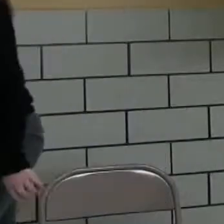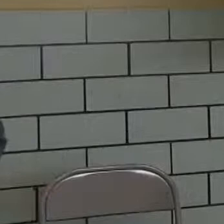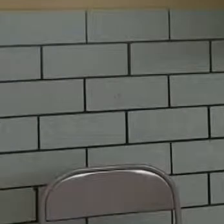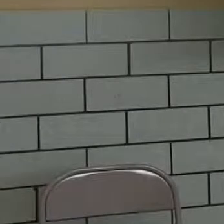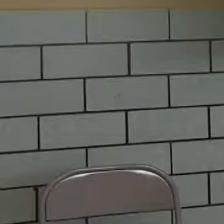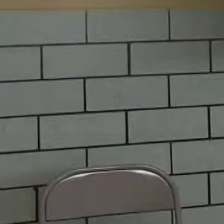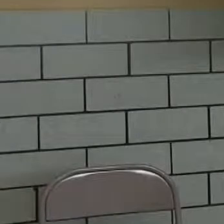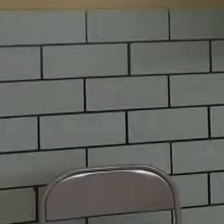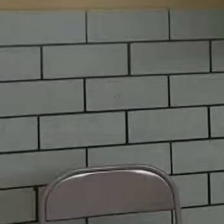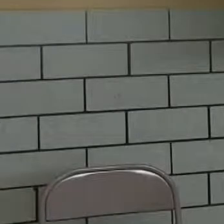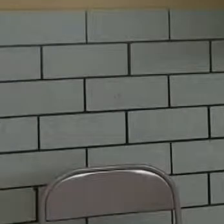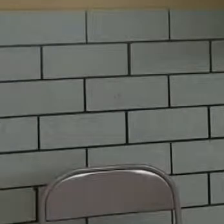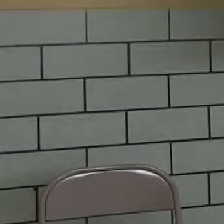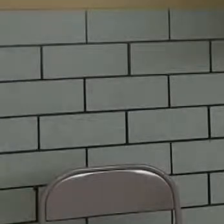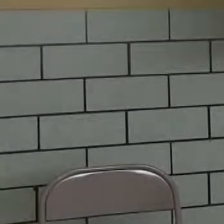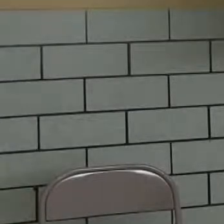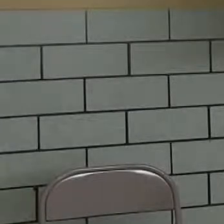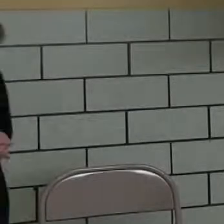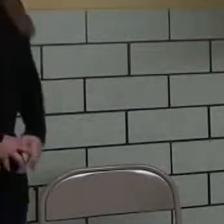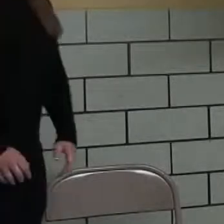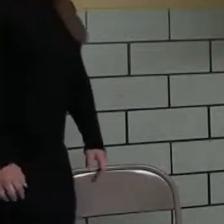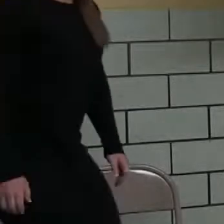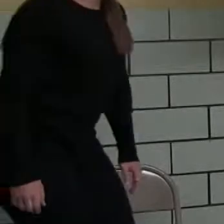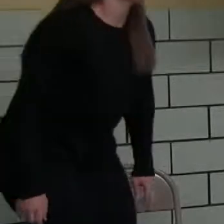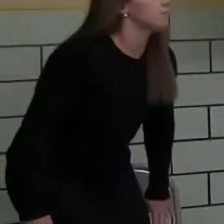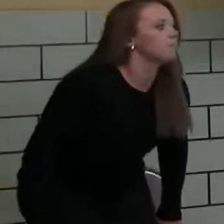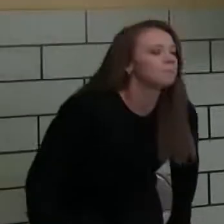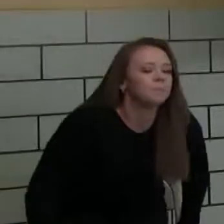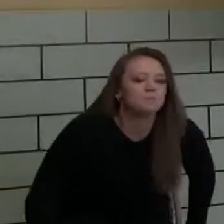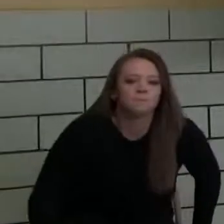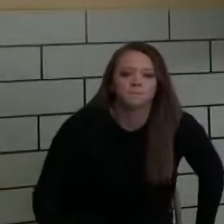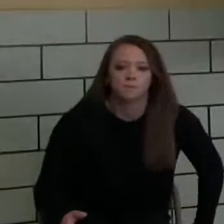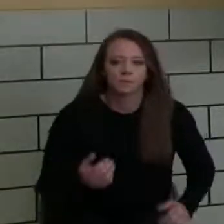All right, so everybody's favorite subject, how do we build it?